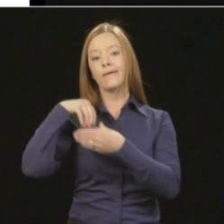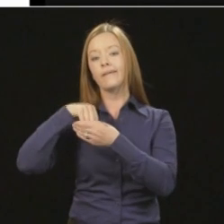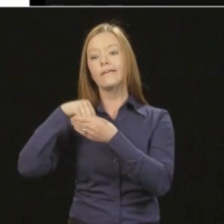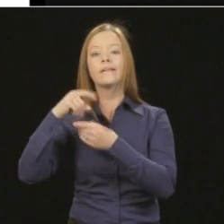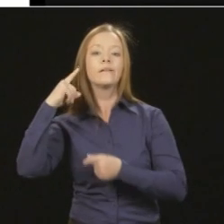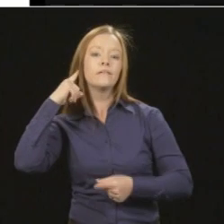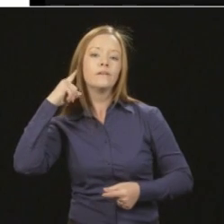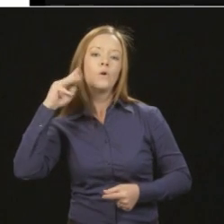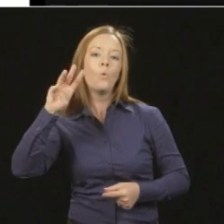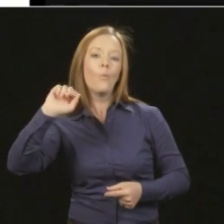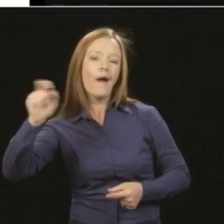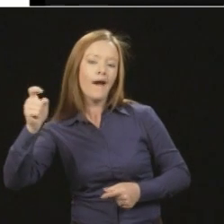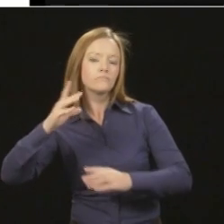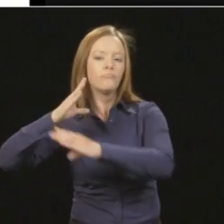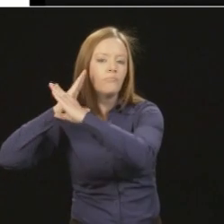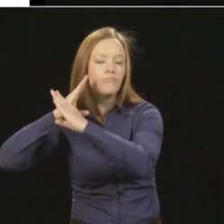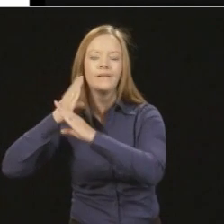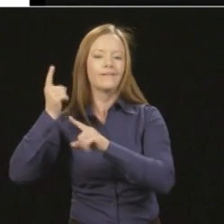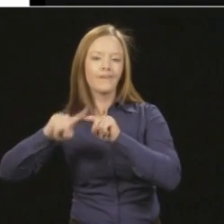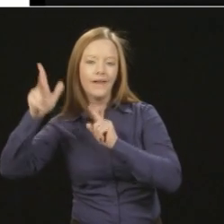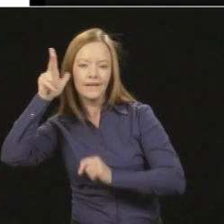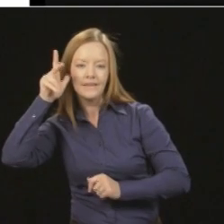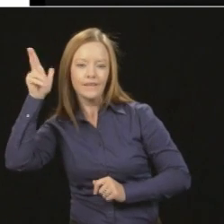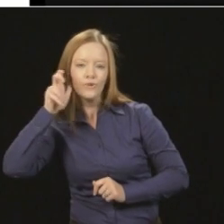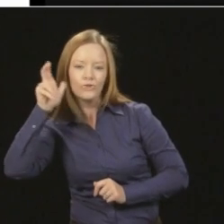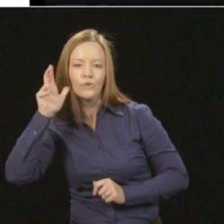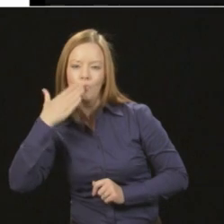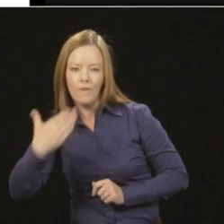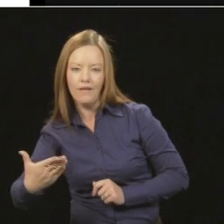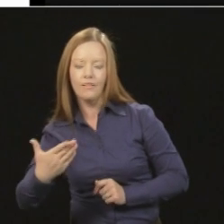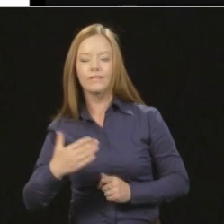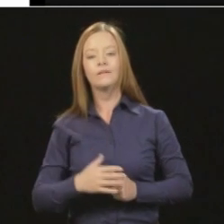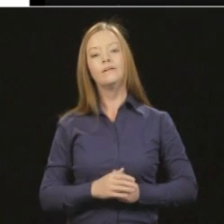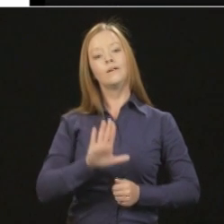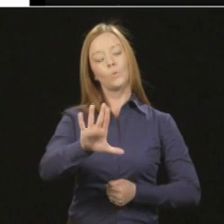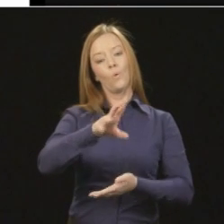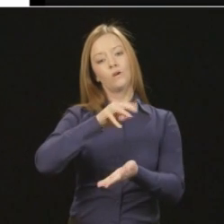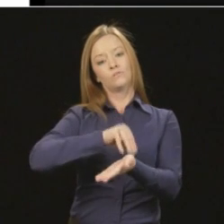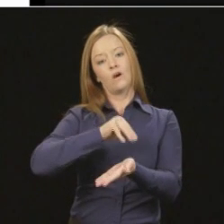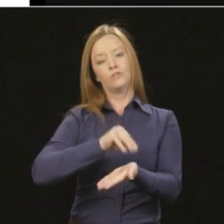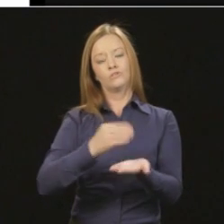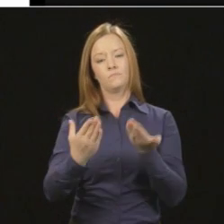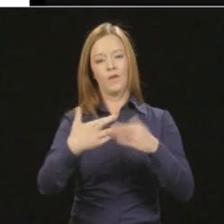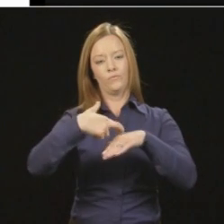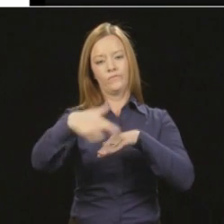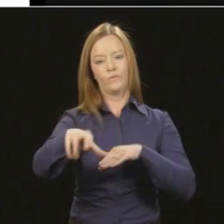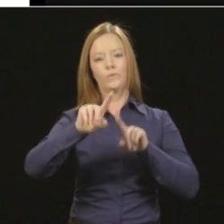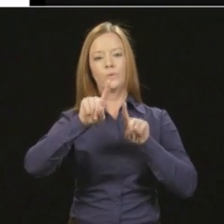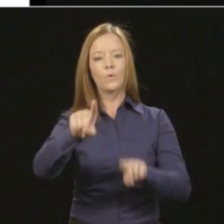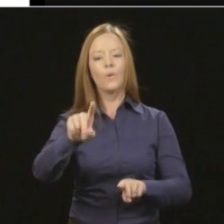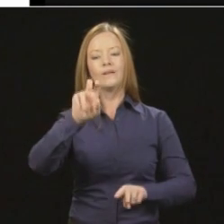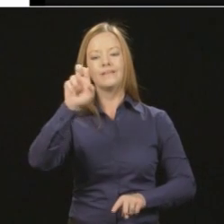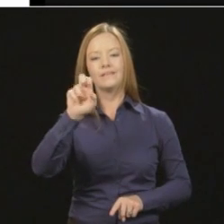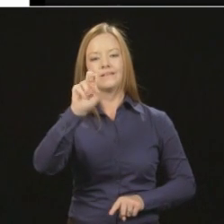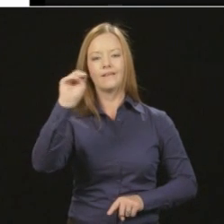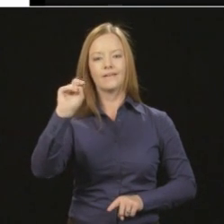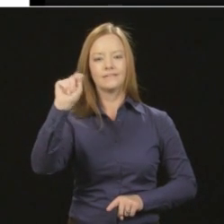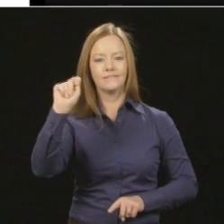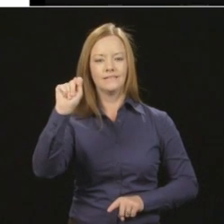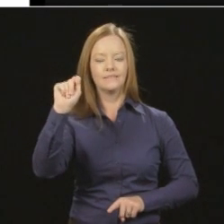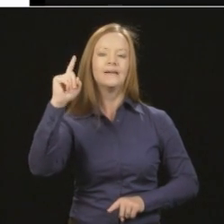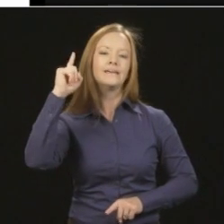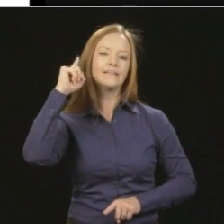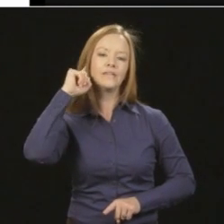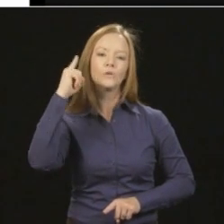is preventing you from hearing well. Your physician may refer you to an ear, nose, and throat specialist, an